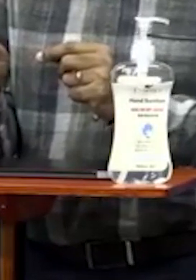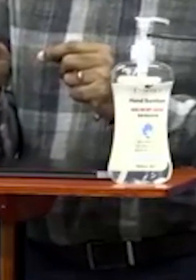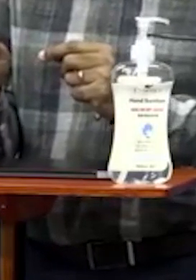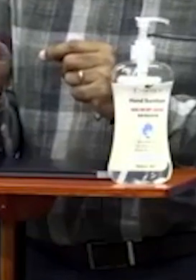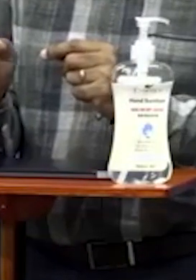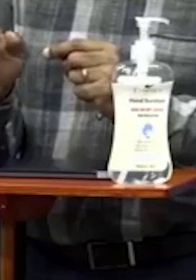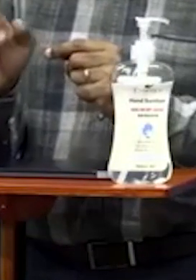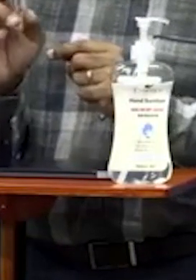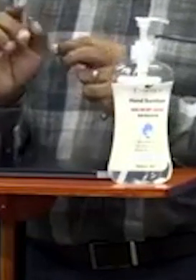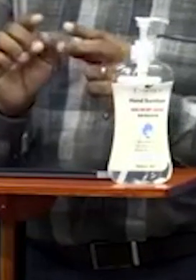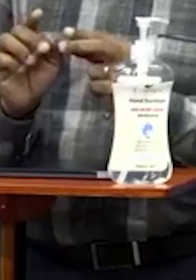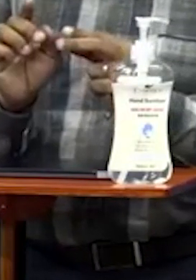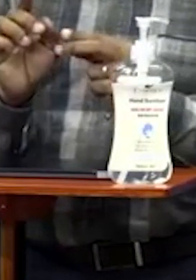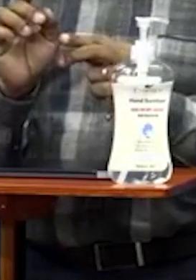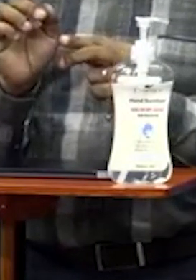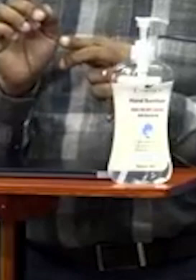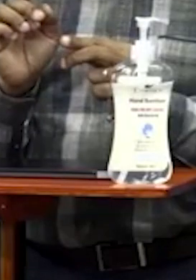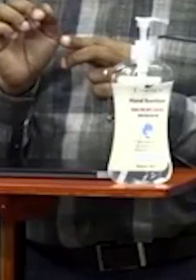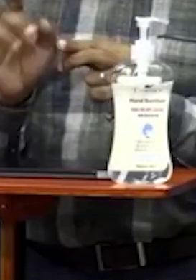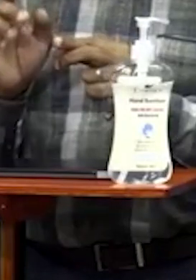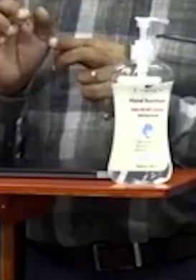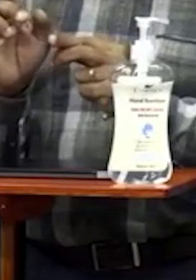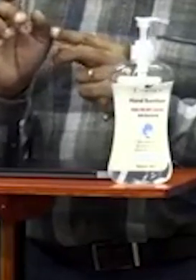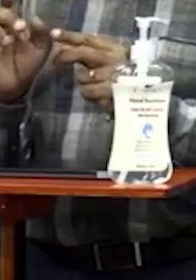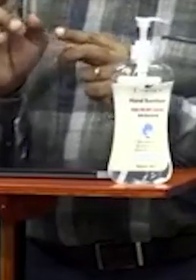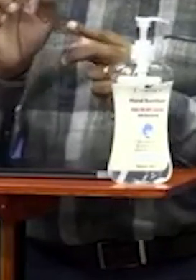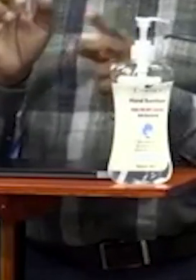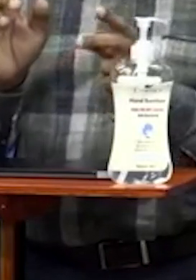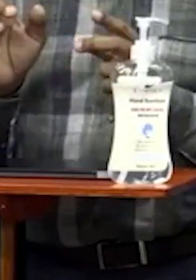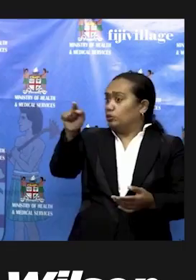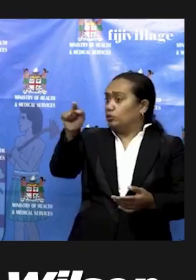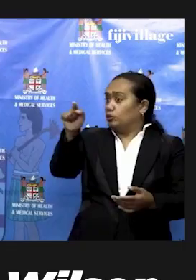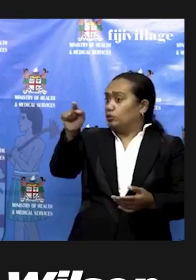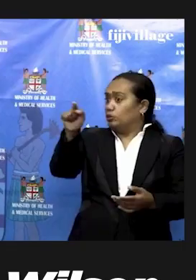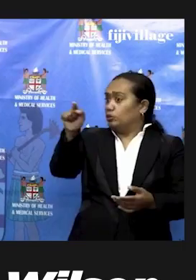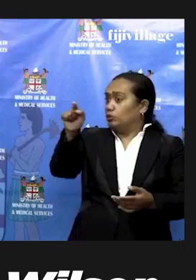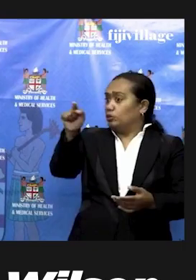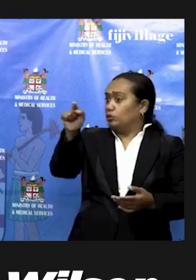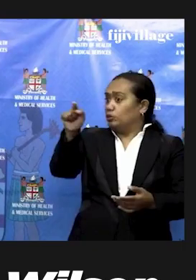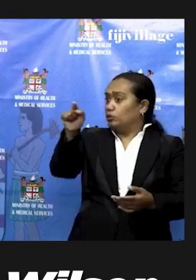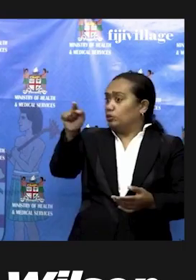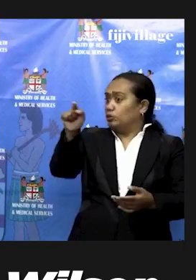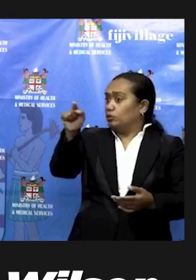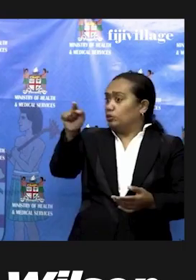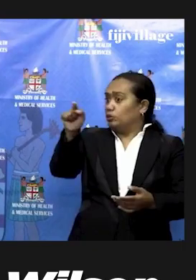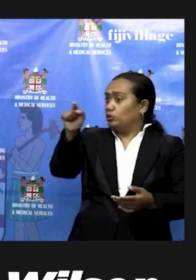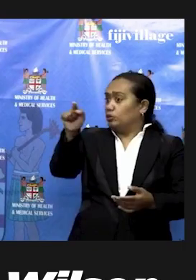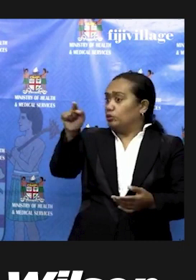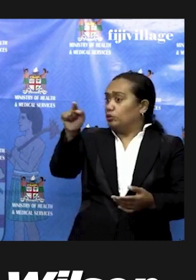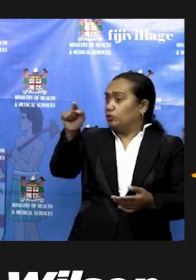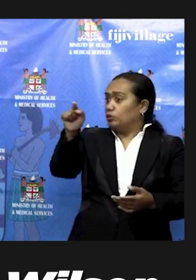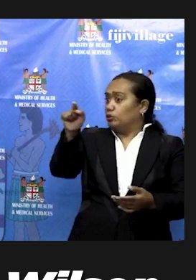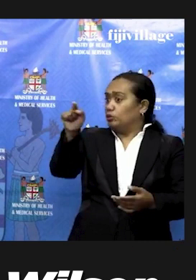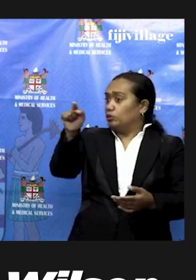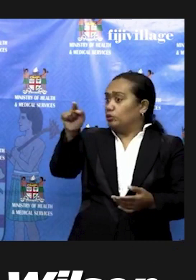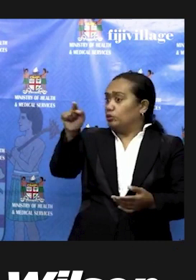expressive? Sign language is a visual language. As interpreters, we have to express the intonation, the feelings, the mood of the person speaking,